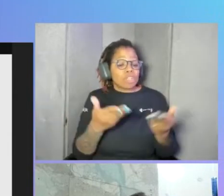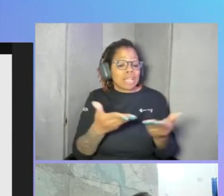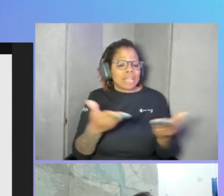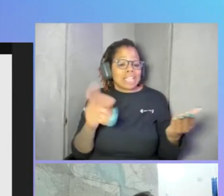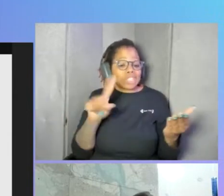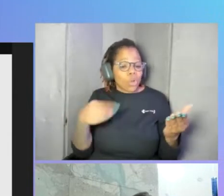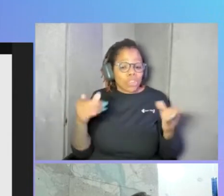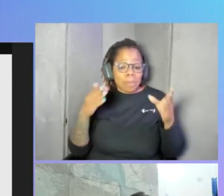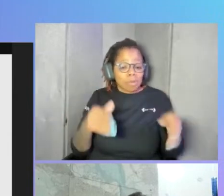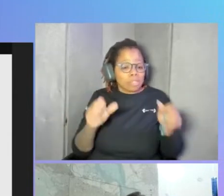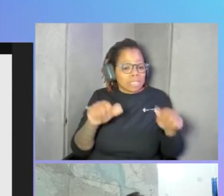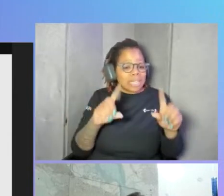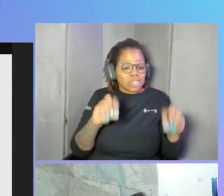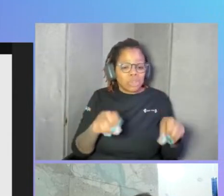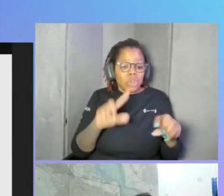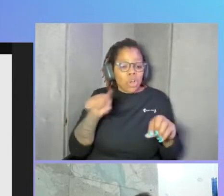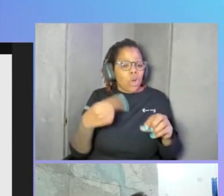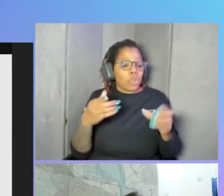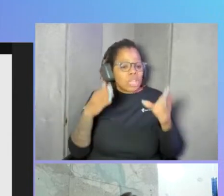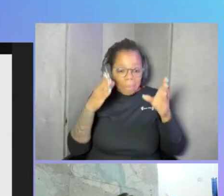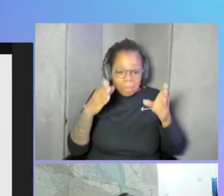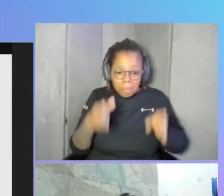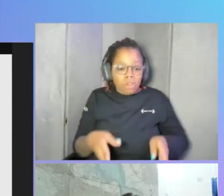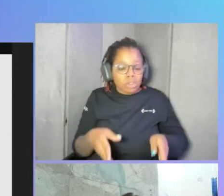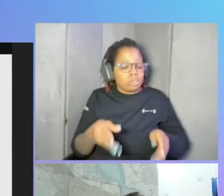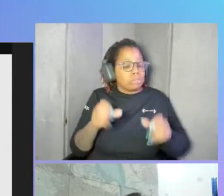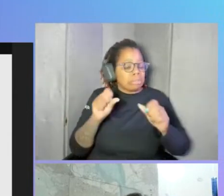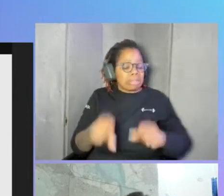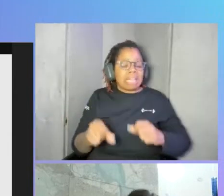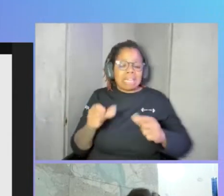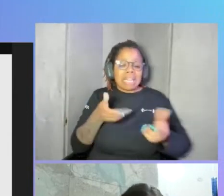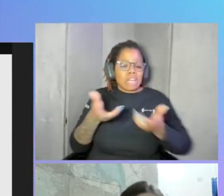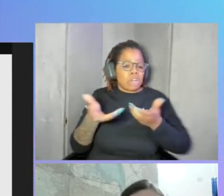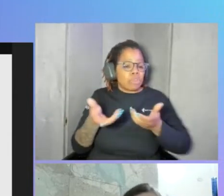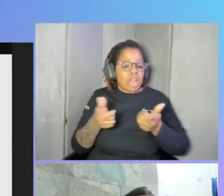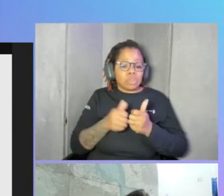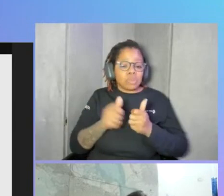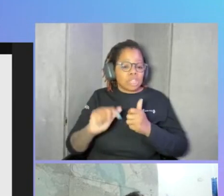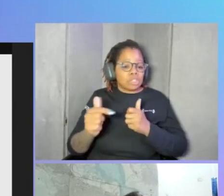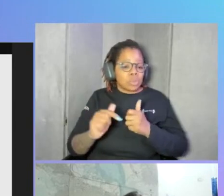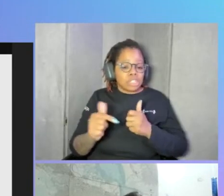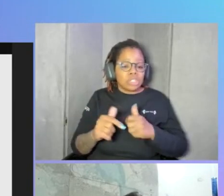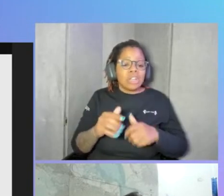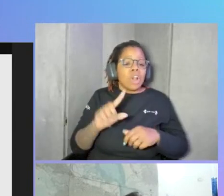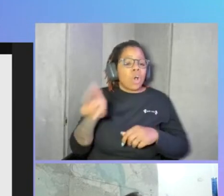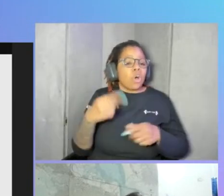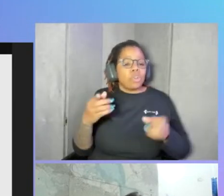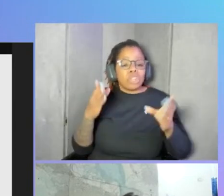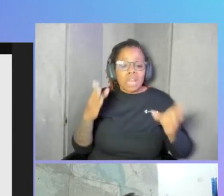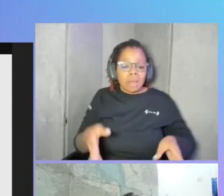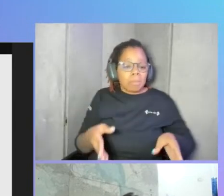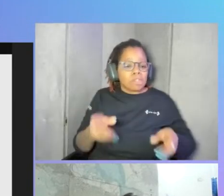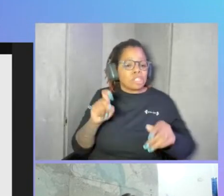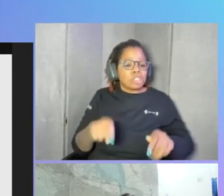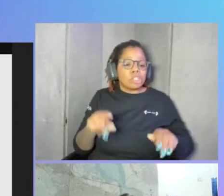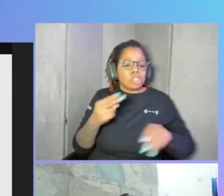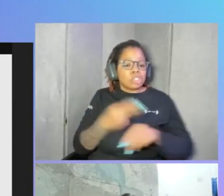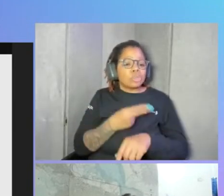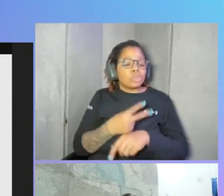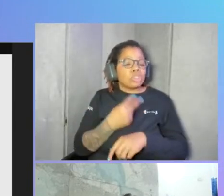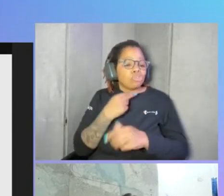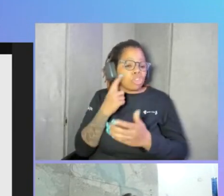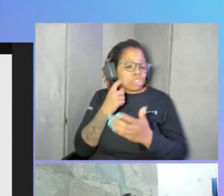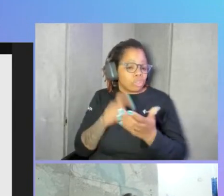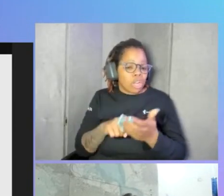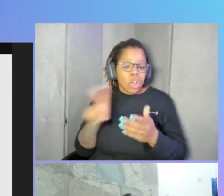human can interact with a switch. Only a human should be, doing voice recognition. Only humans can